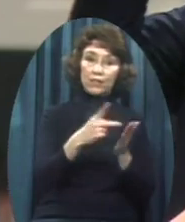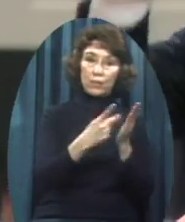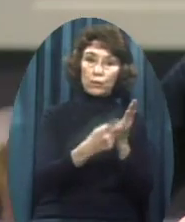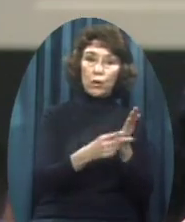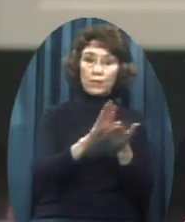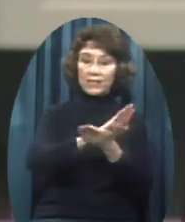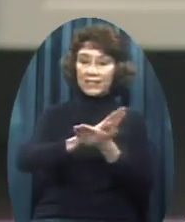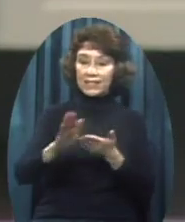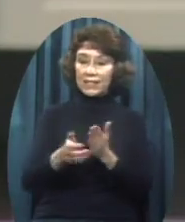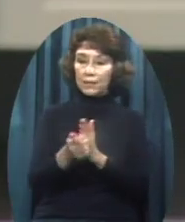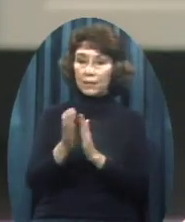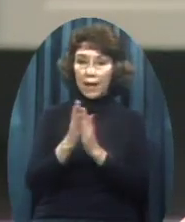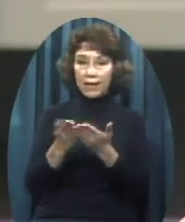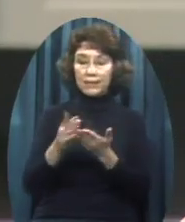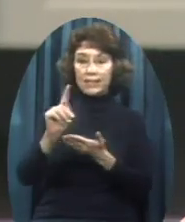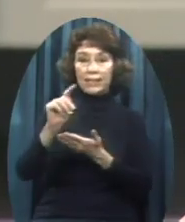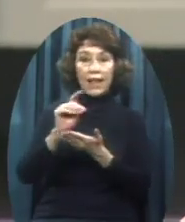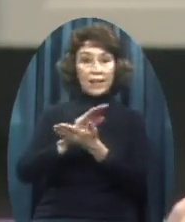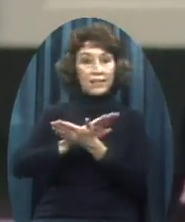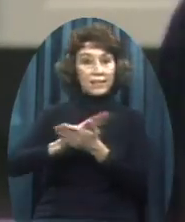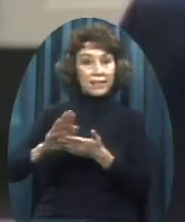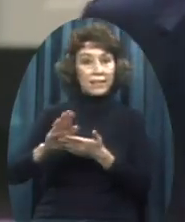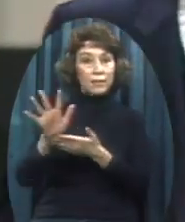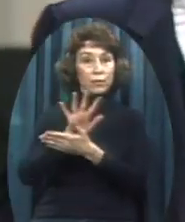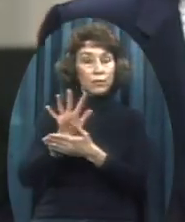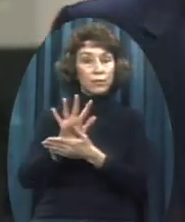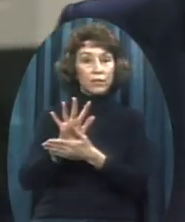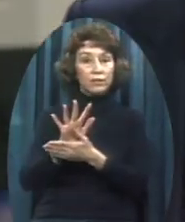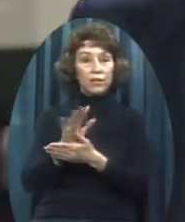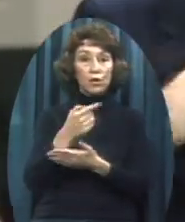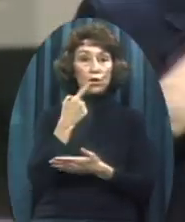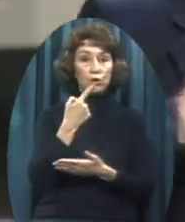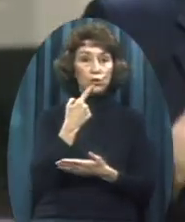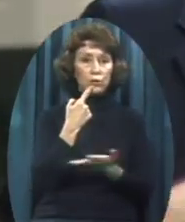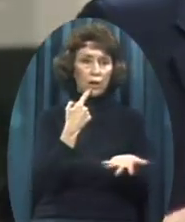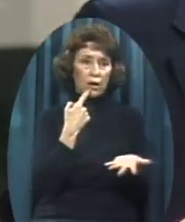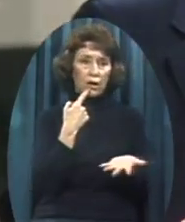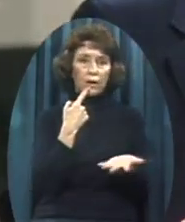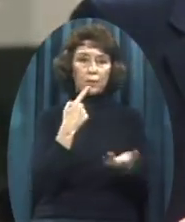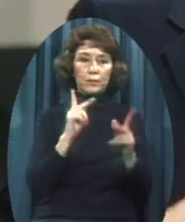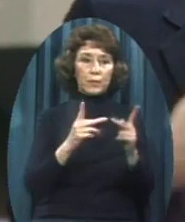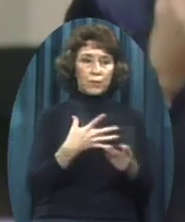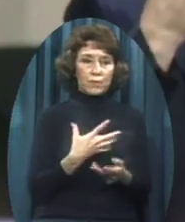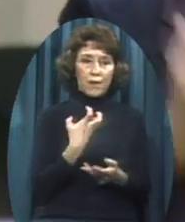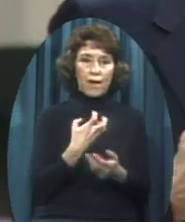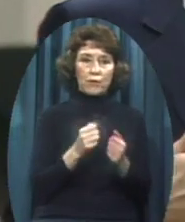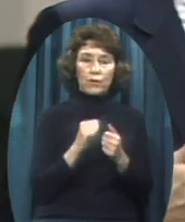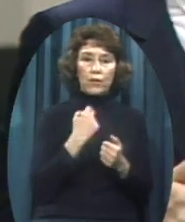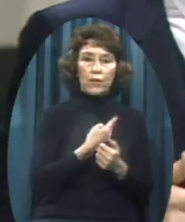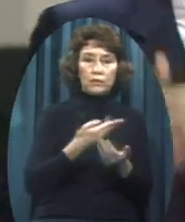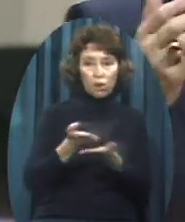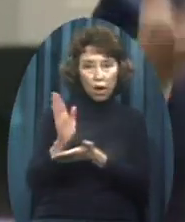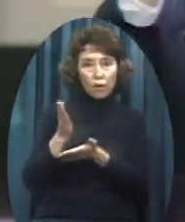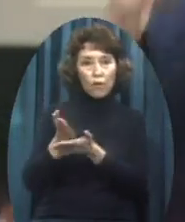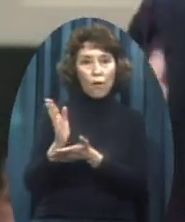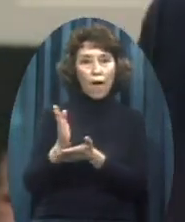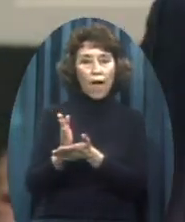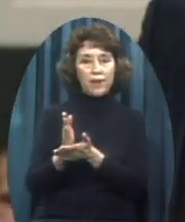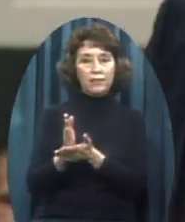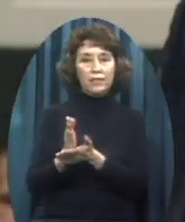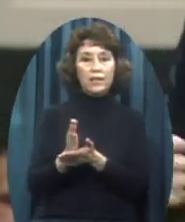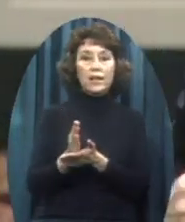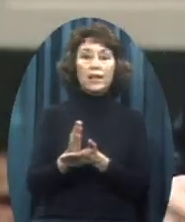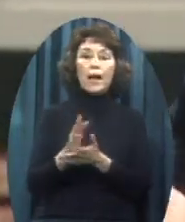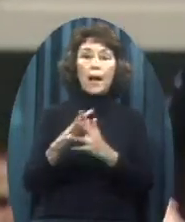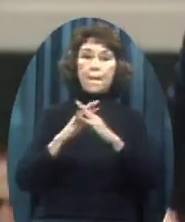it's going to make a lot of people mad. So what? We ought to be mad. We ought to be the ones who are mad. This is a nation under God. This nation wasn't